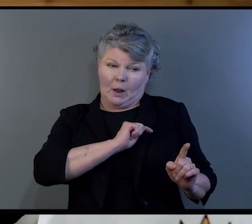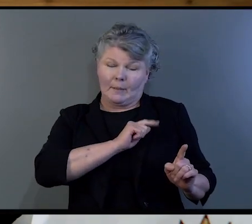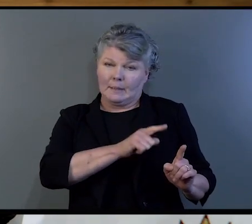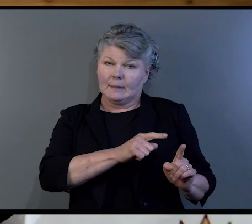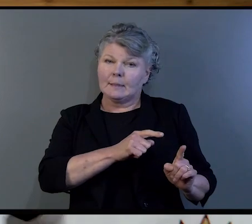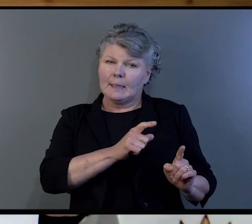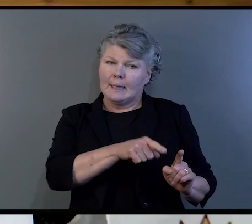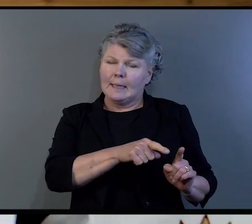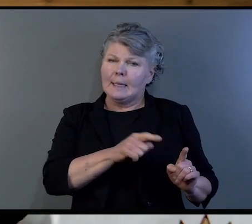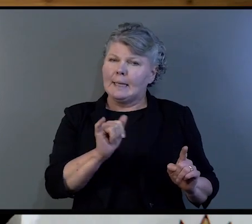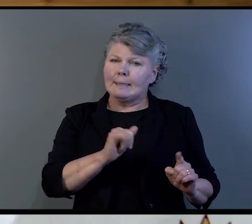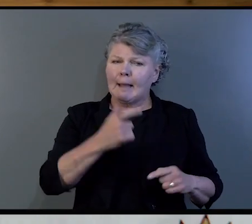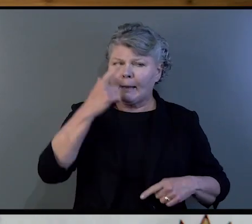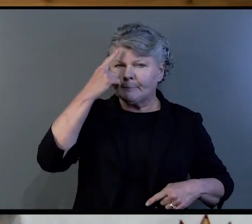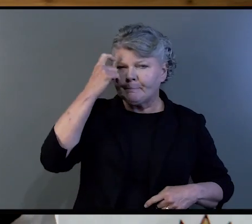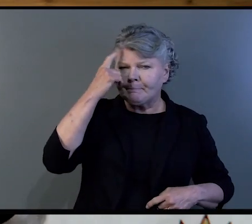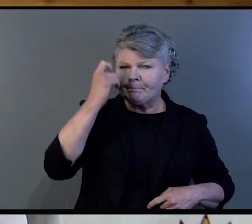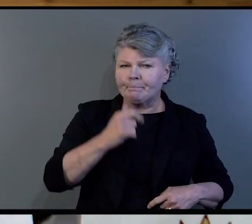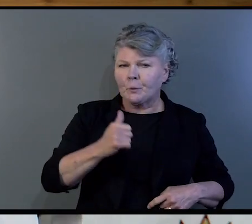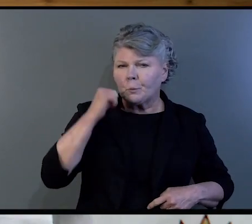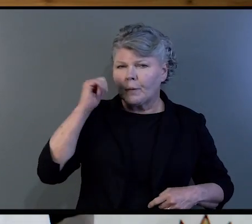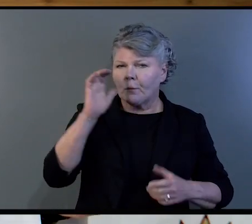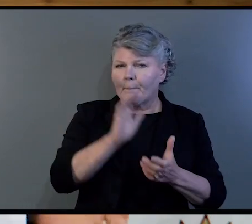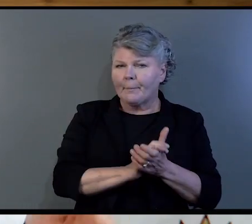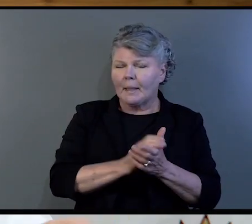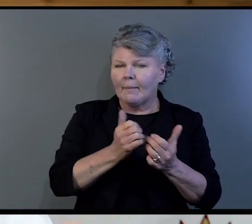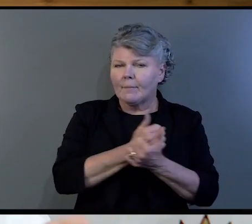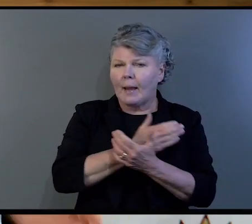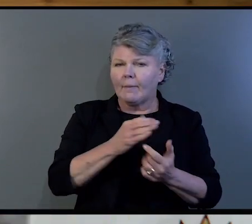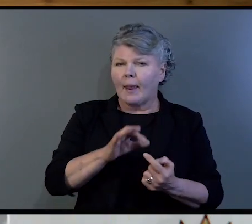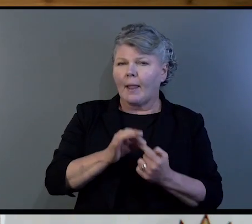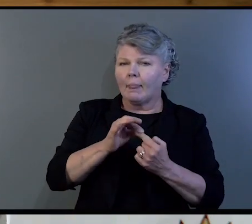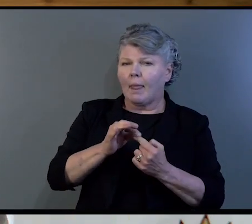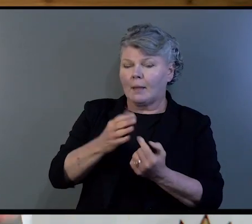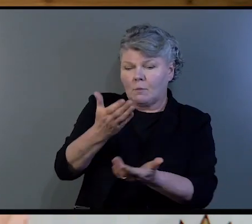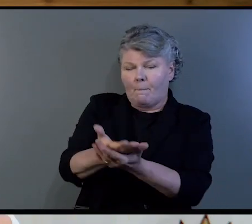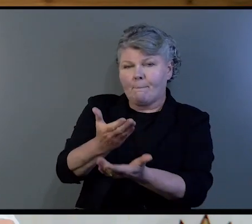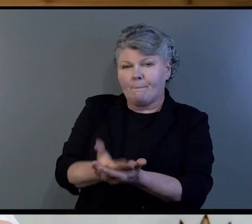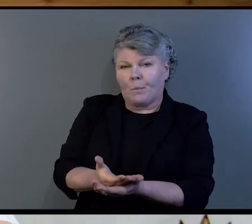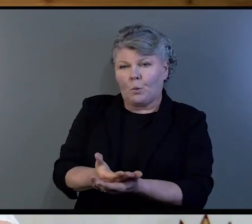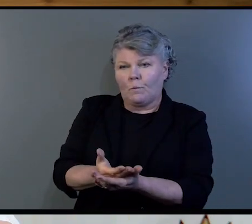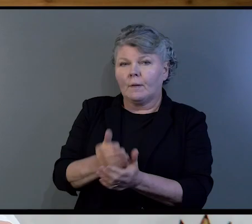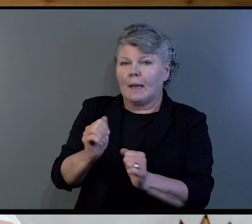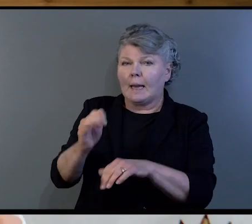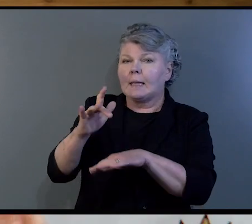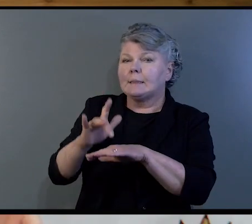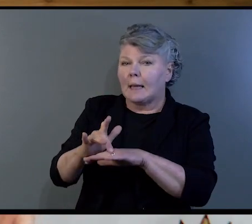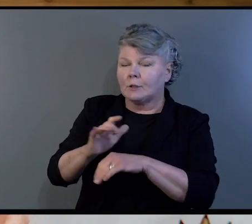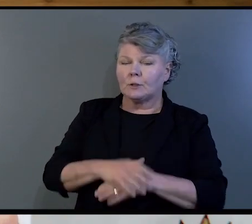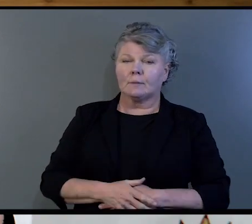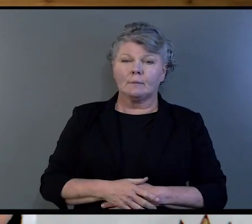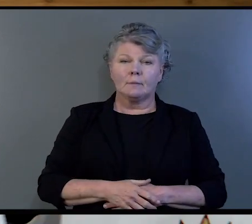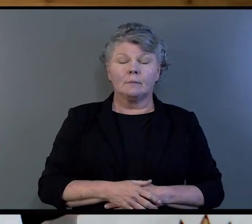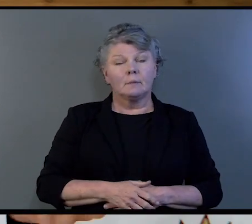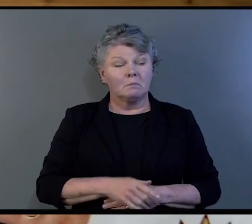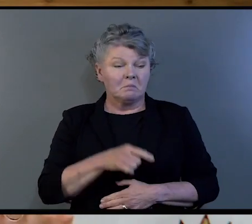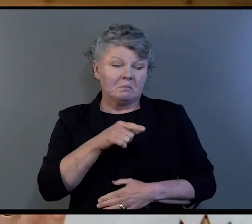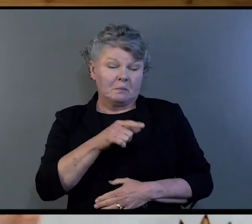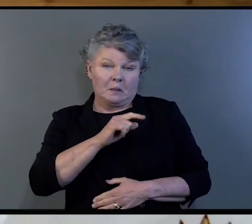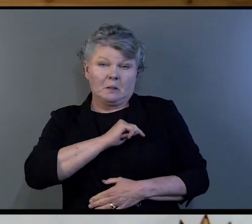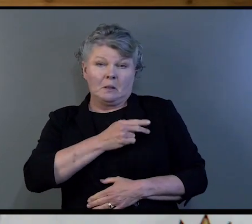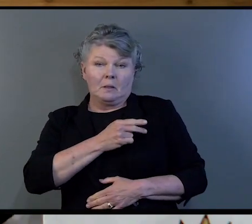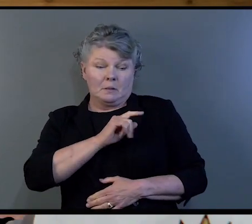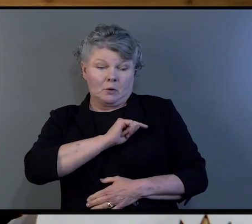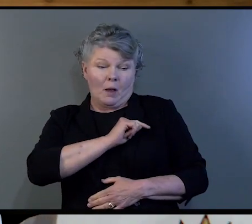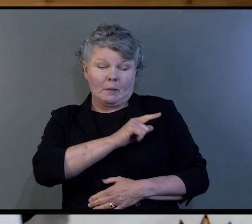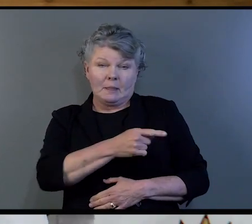of Thomas as a skeptic who refuses to believe anything unless he has solid proof. In fact, not only does Thomas say